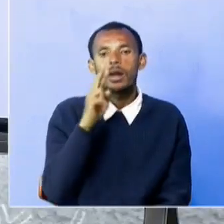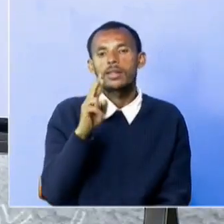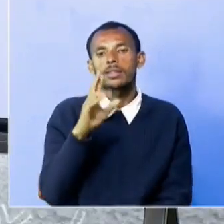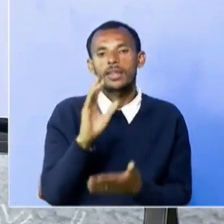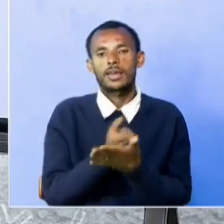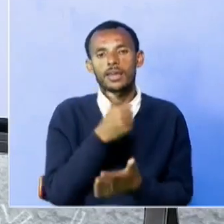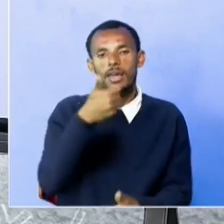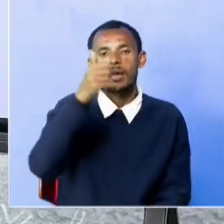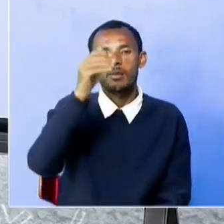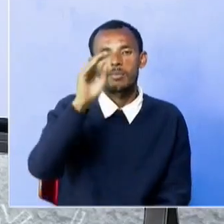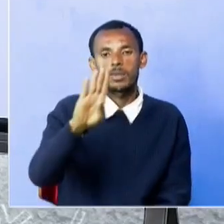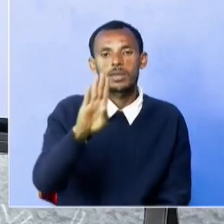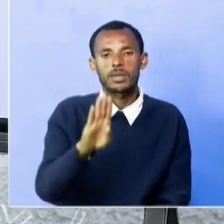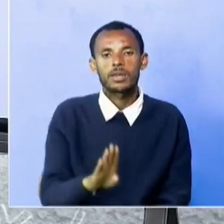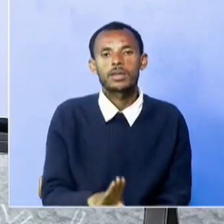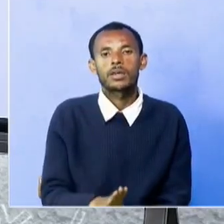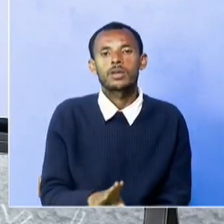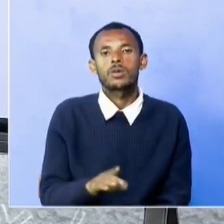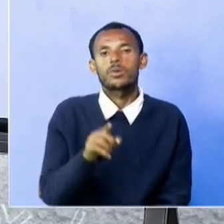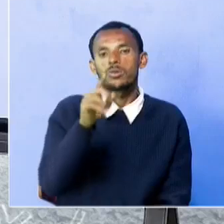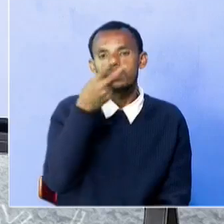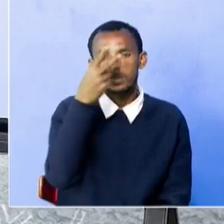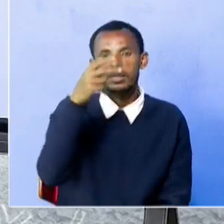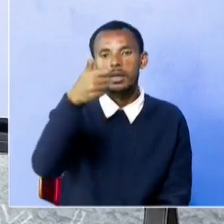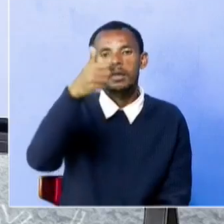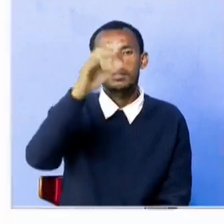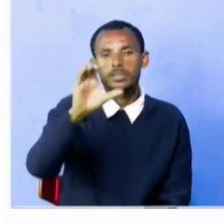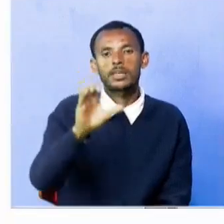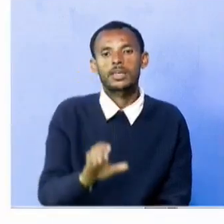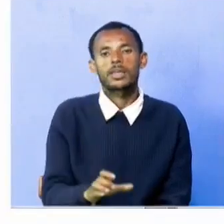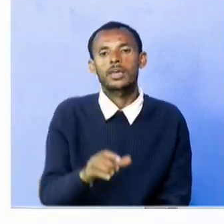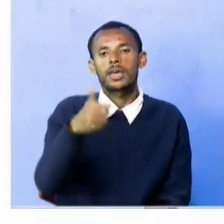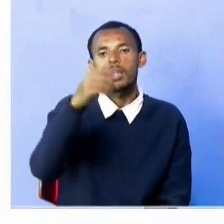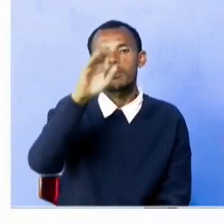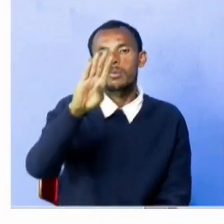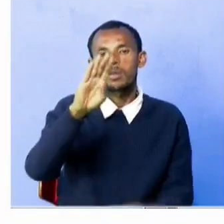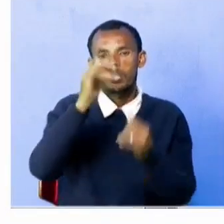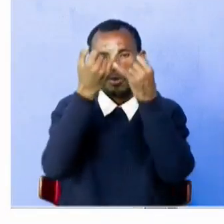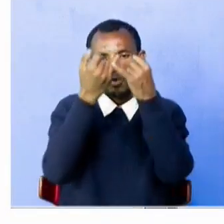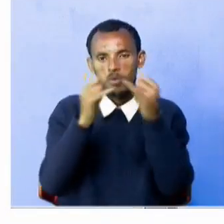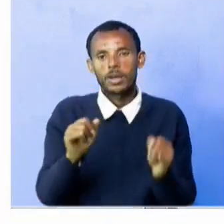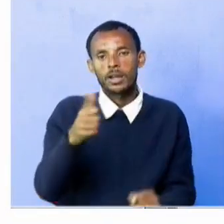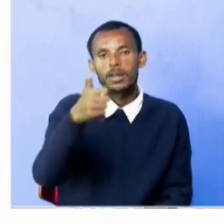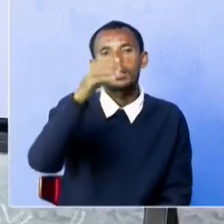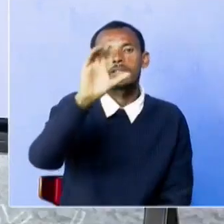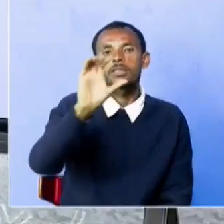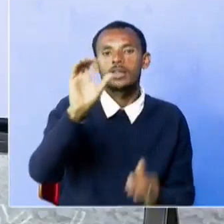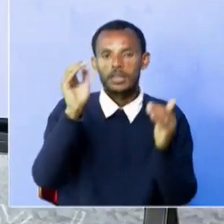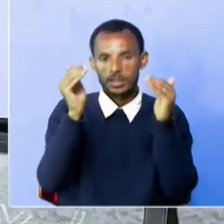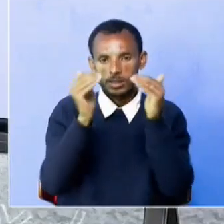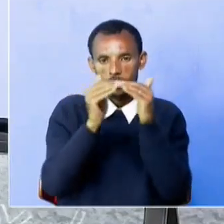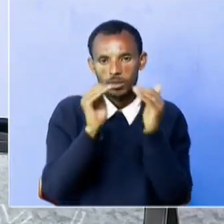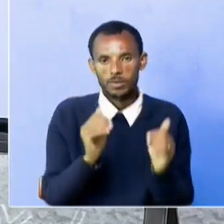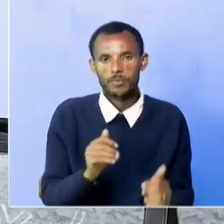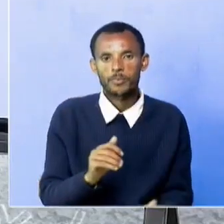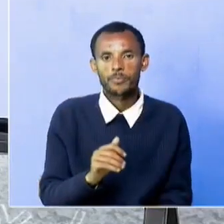AB, you have to take this AC. So AB over AC is equal to